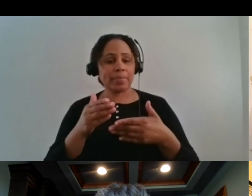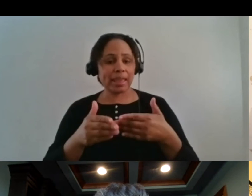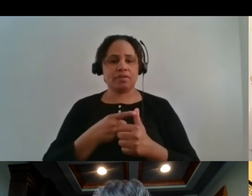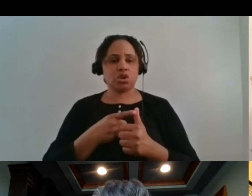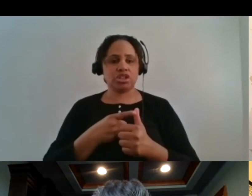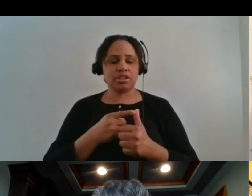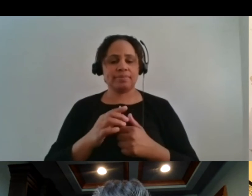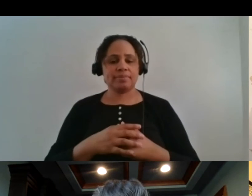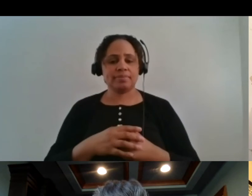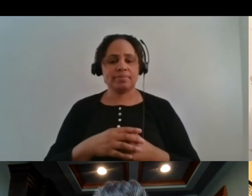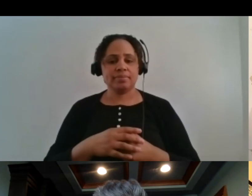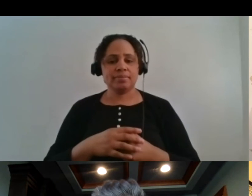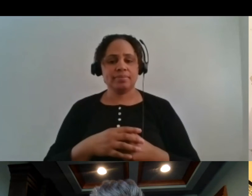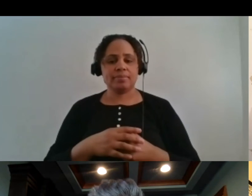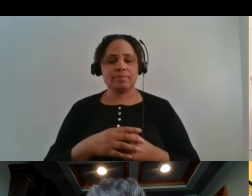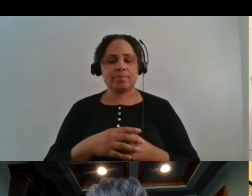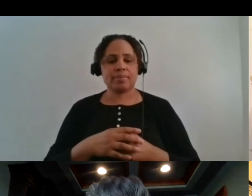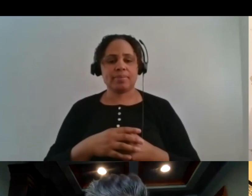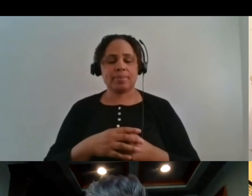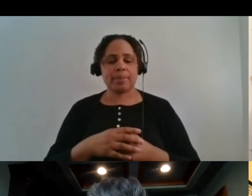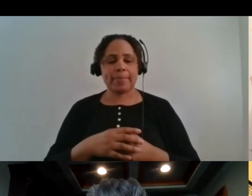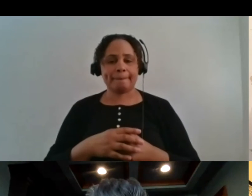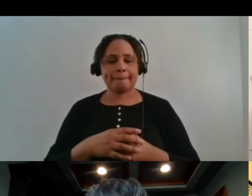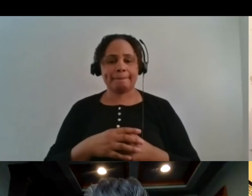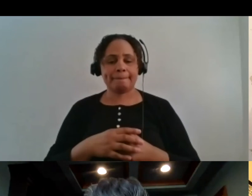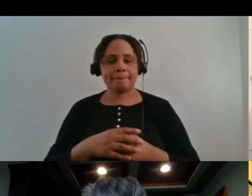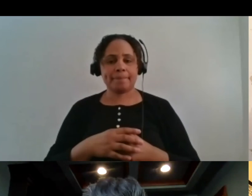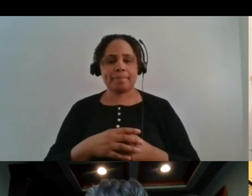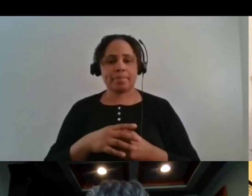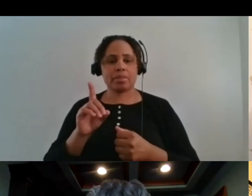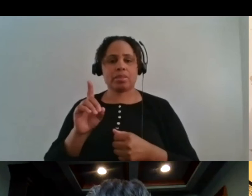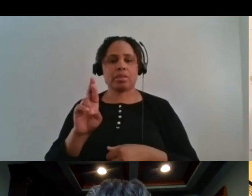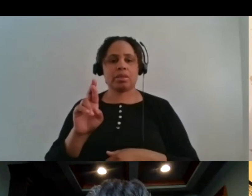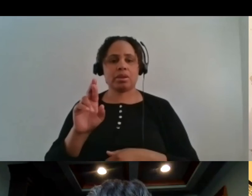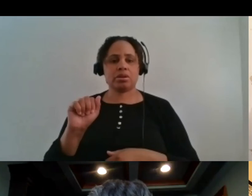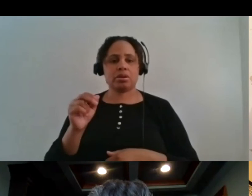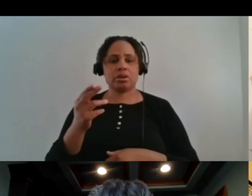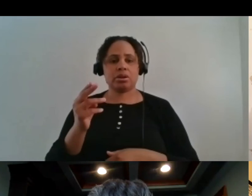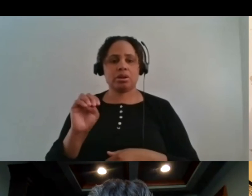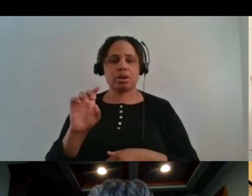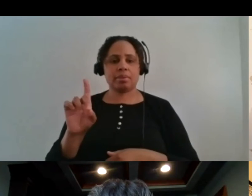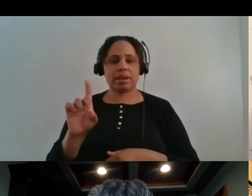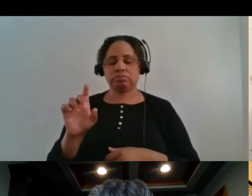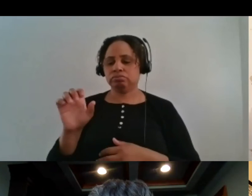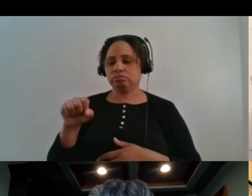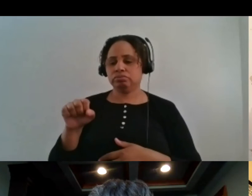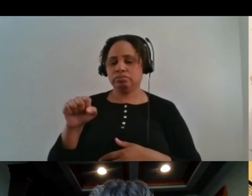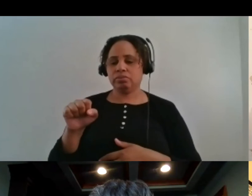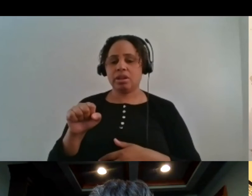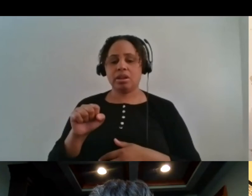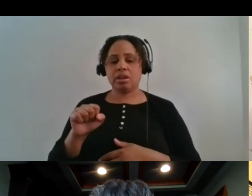first. Dr. Ahmed, did you any? Yeah, just echoing what Nitin said, the folks